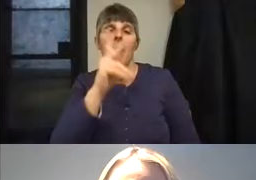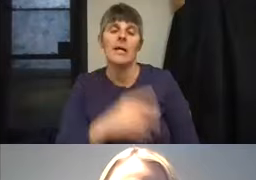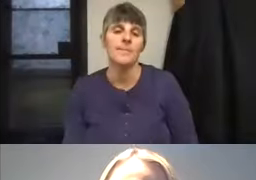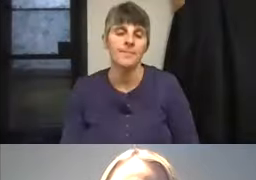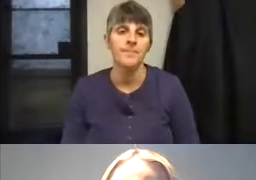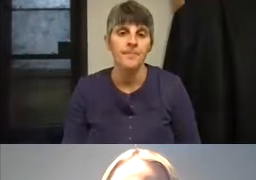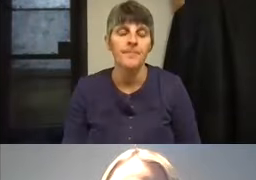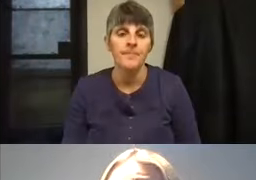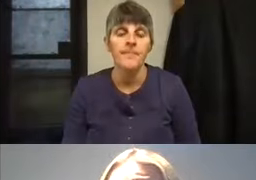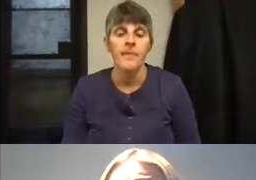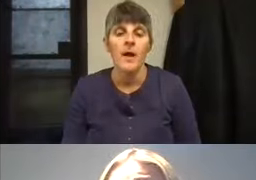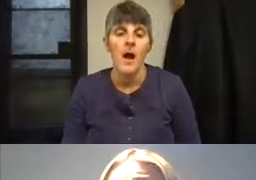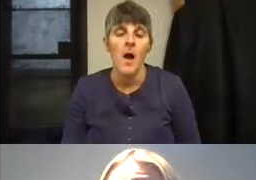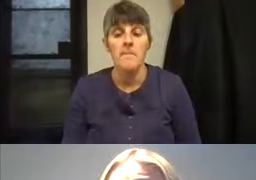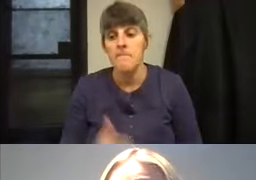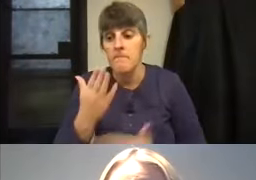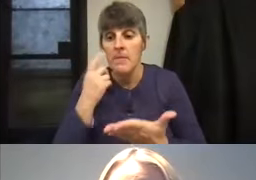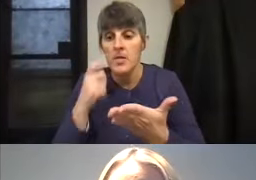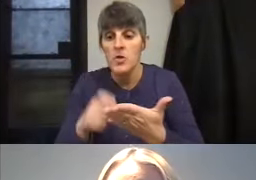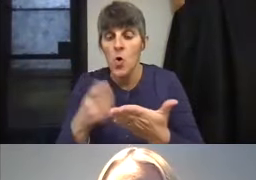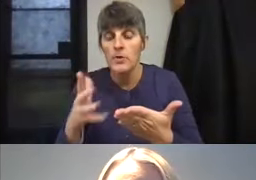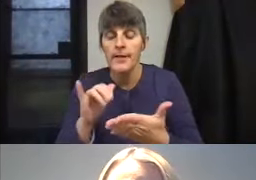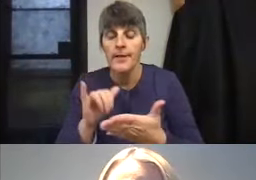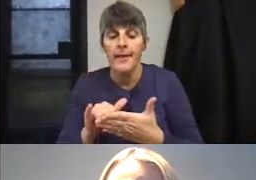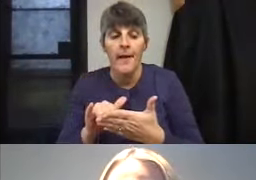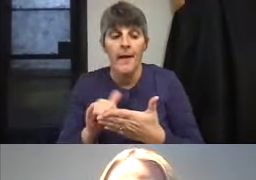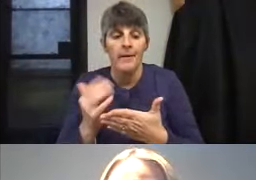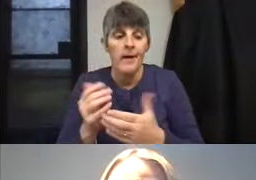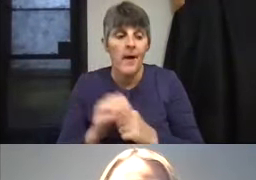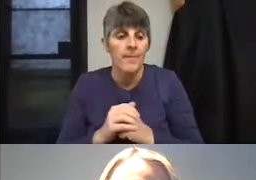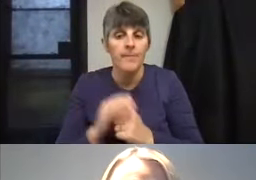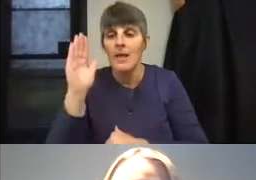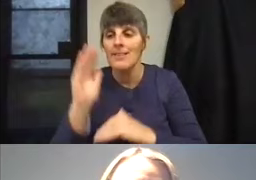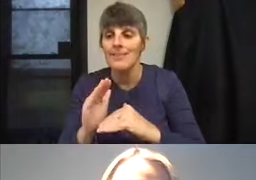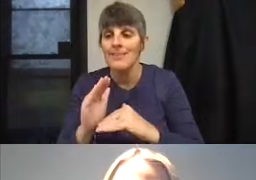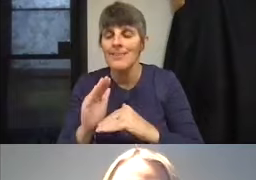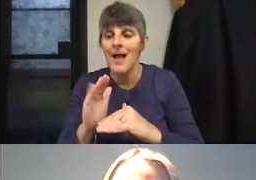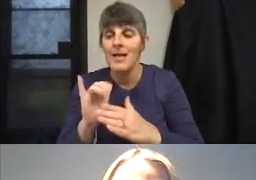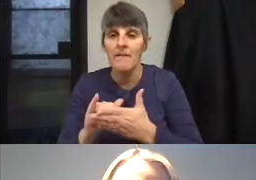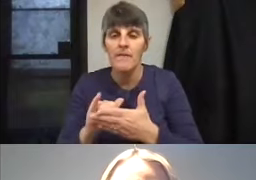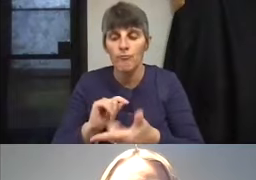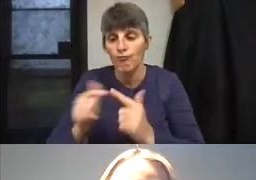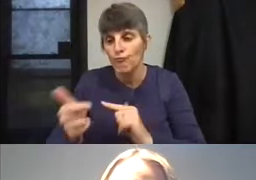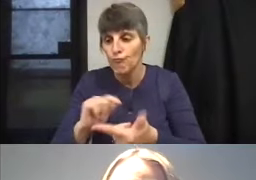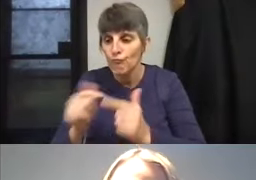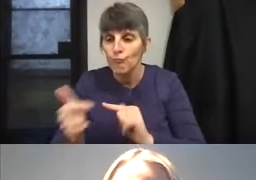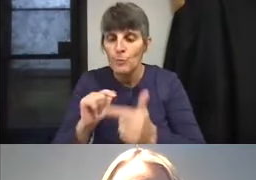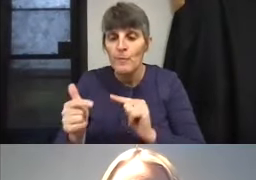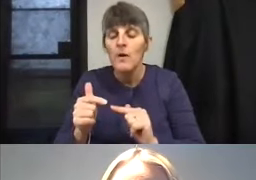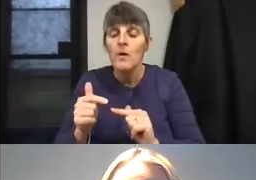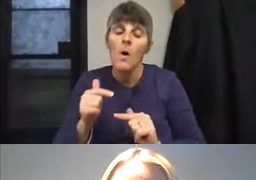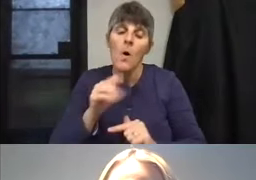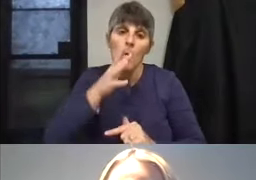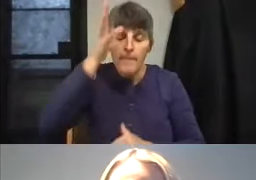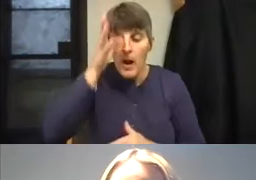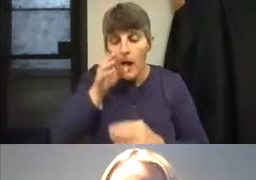them. They might have noticed that there was less kind of that back and forth, like cooing with each other